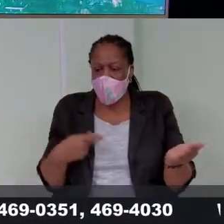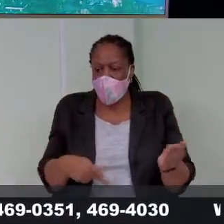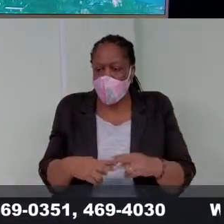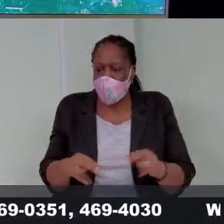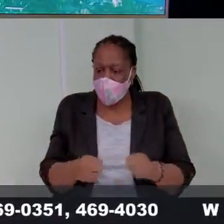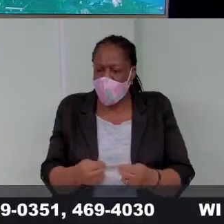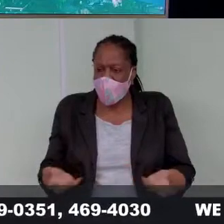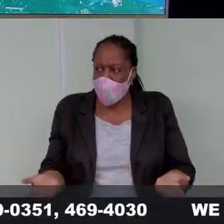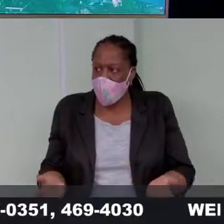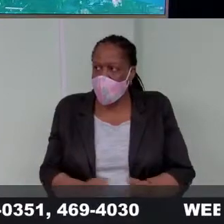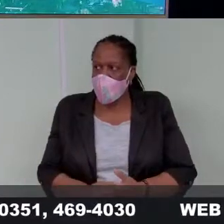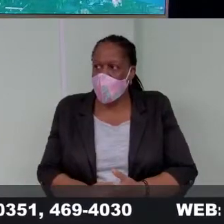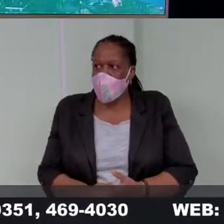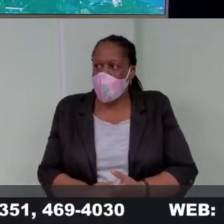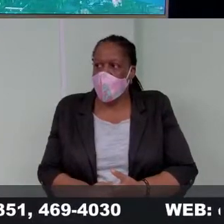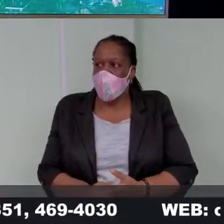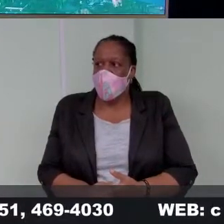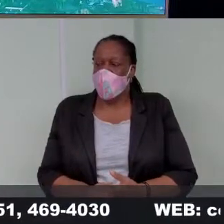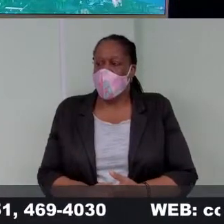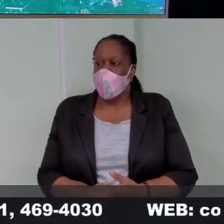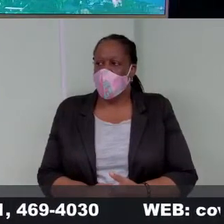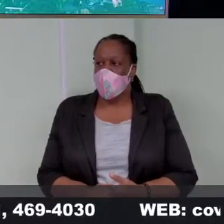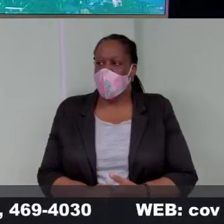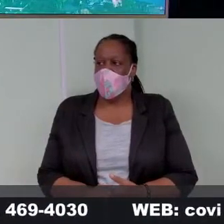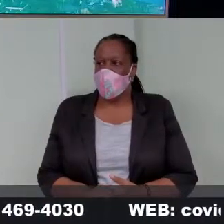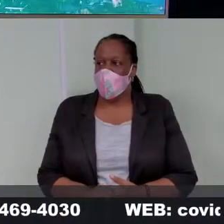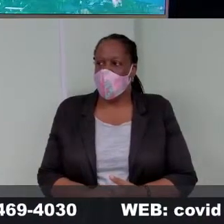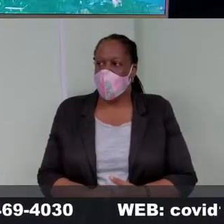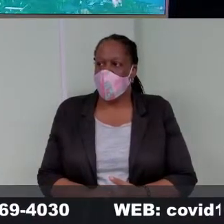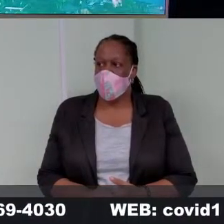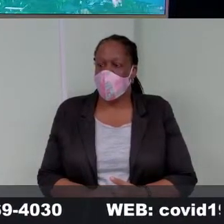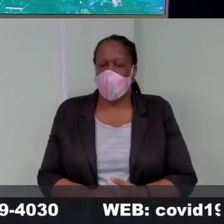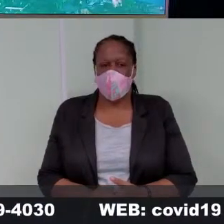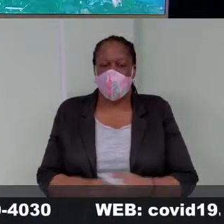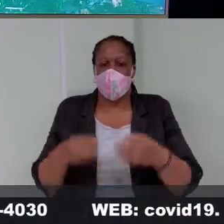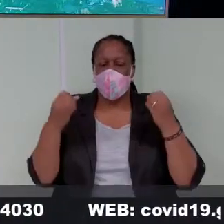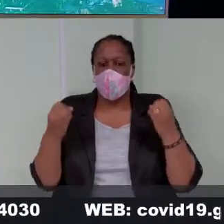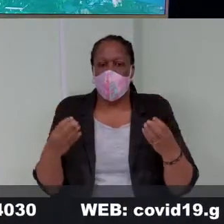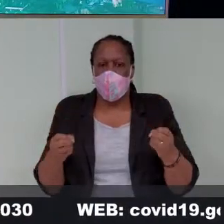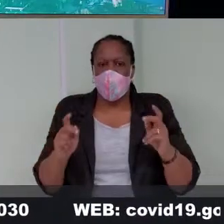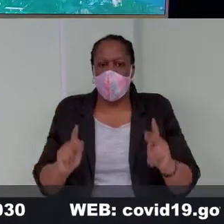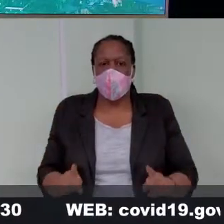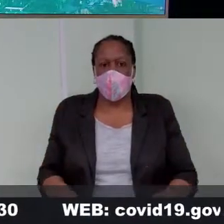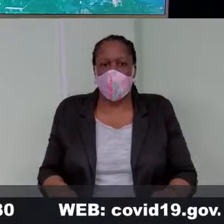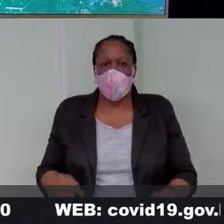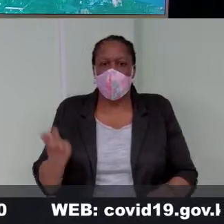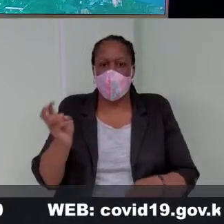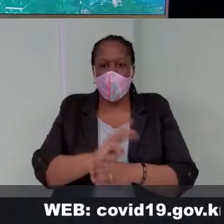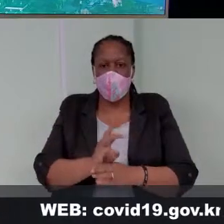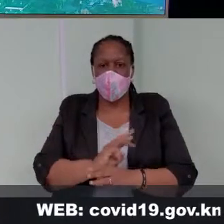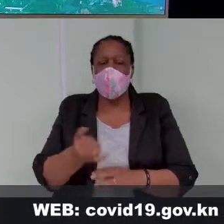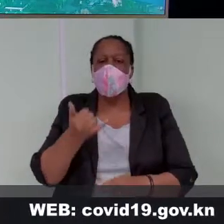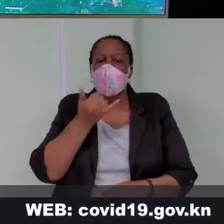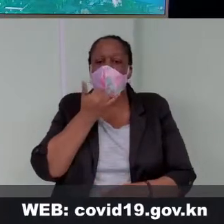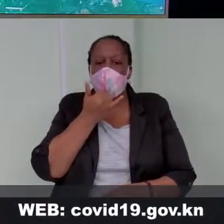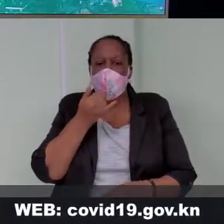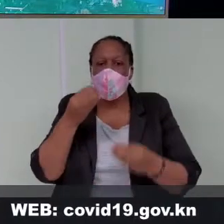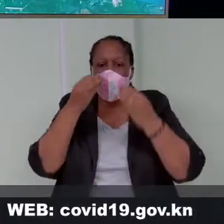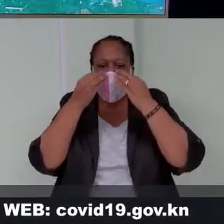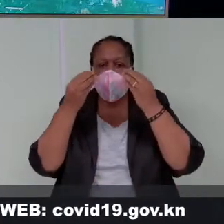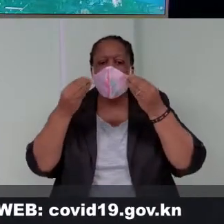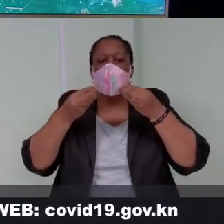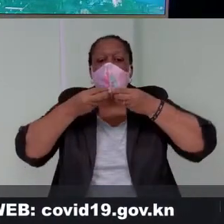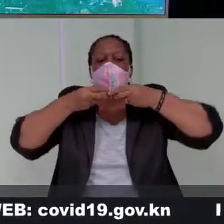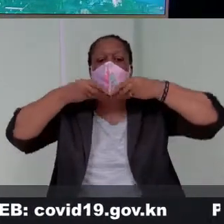the majority of who wears the mask are wearing them under their chins, including police